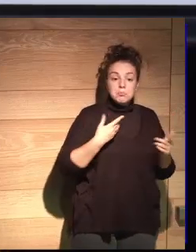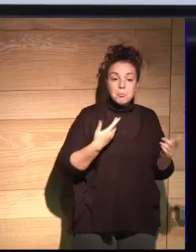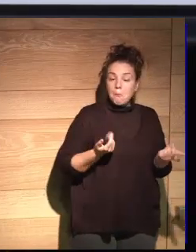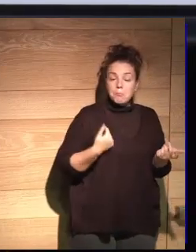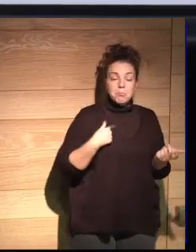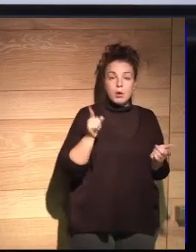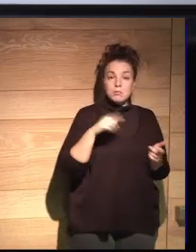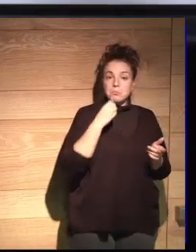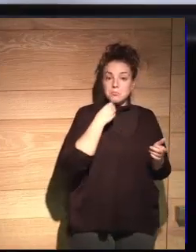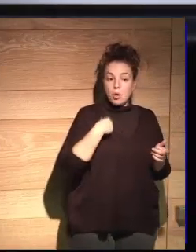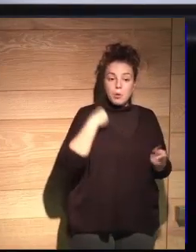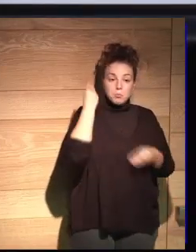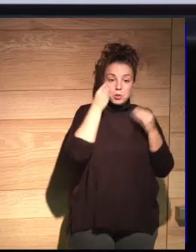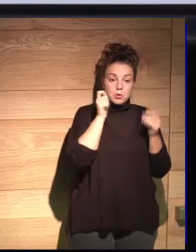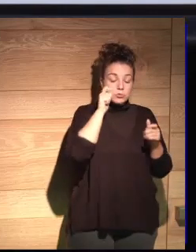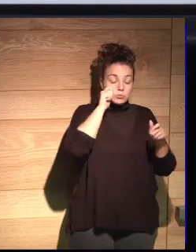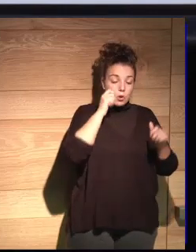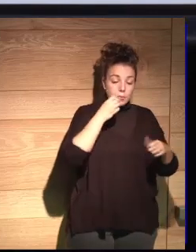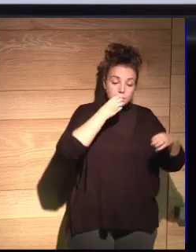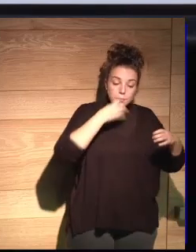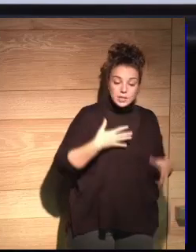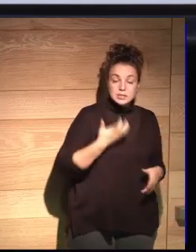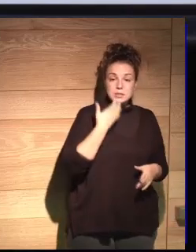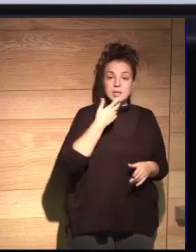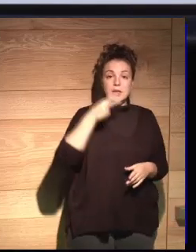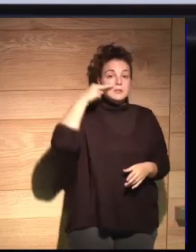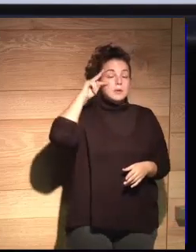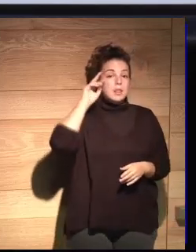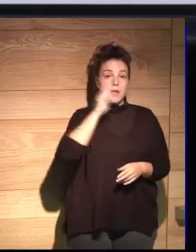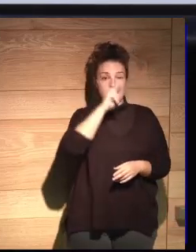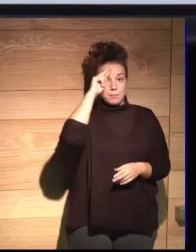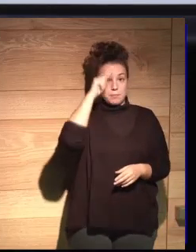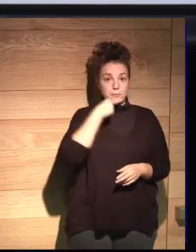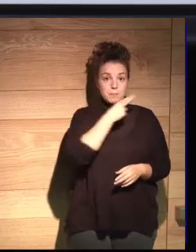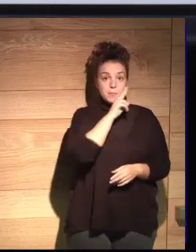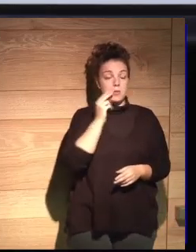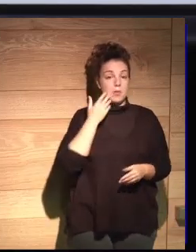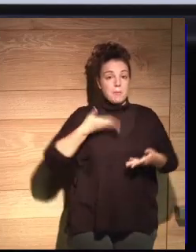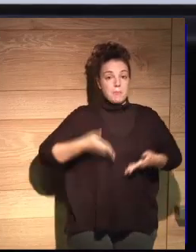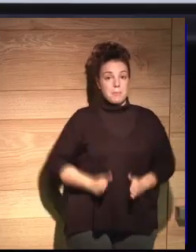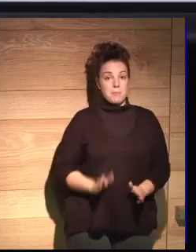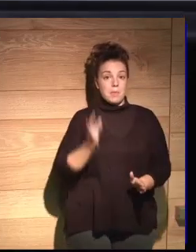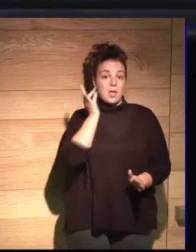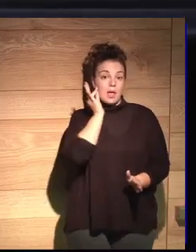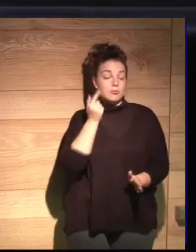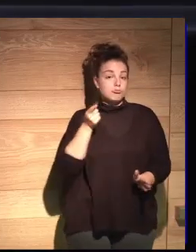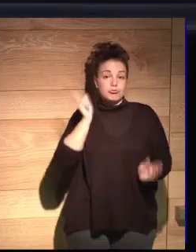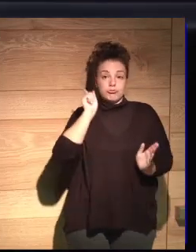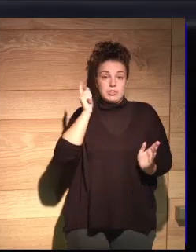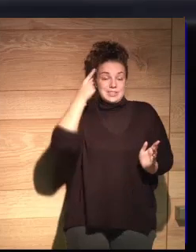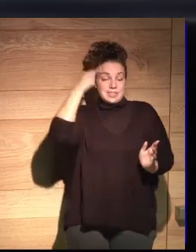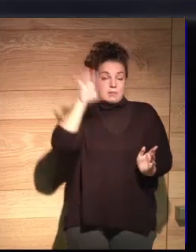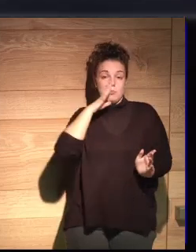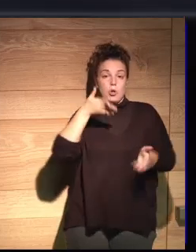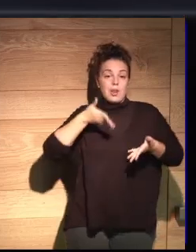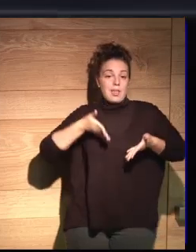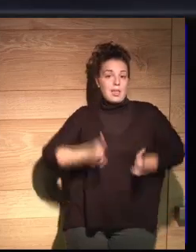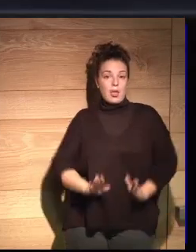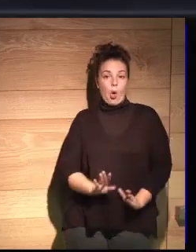think it's fine the way it is. The ones having the experience of being a father, and I have my daughter here, we know that there's not